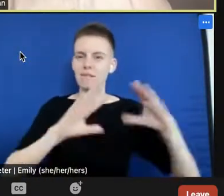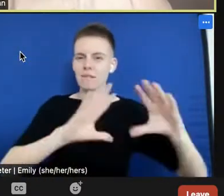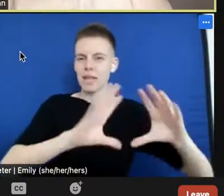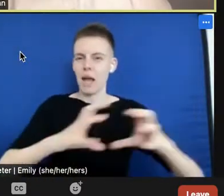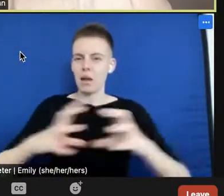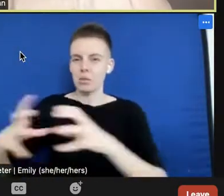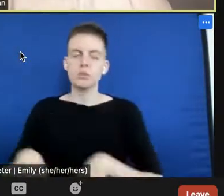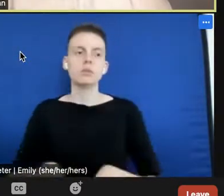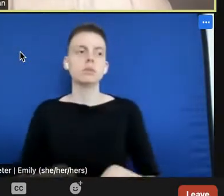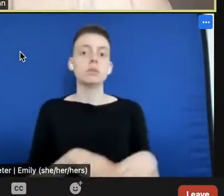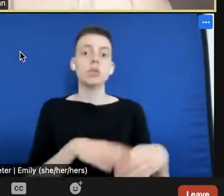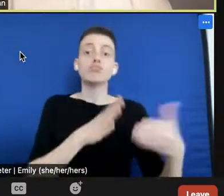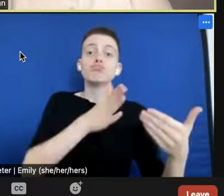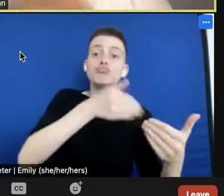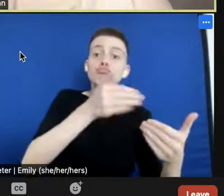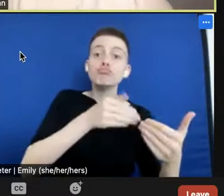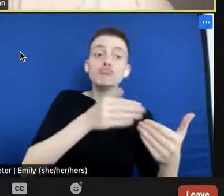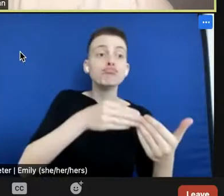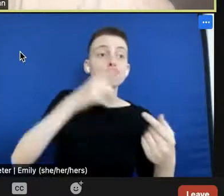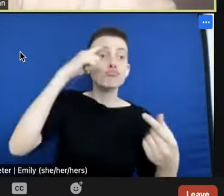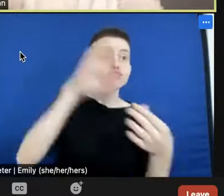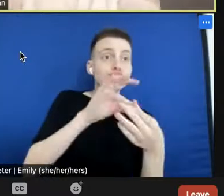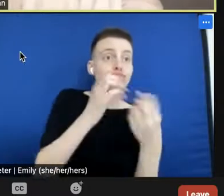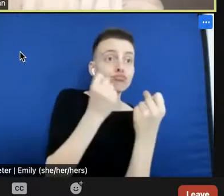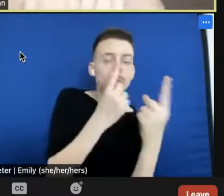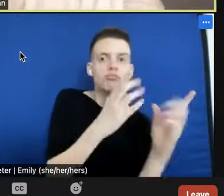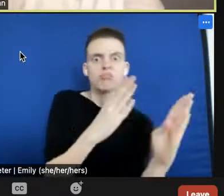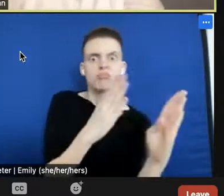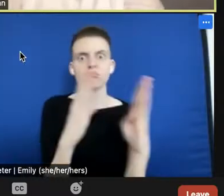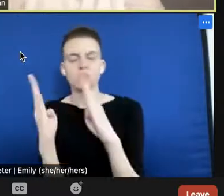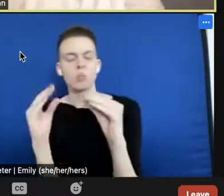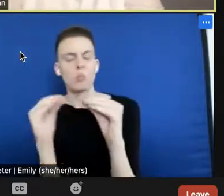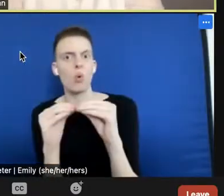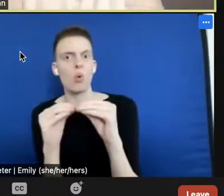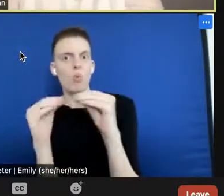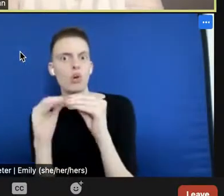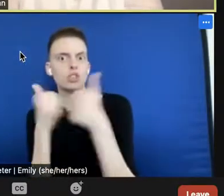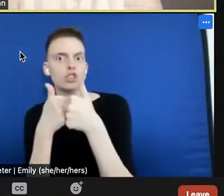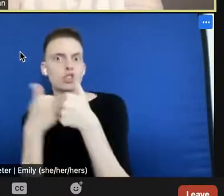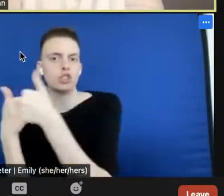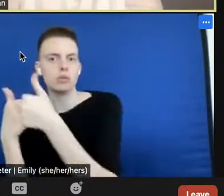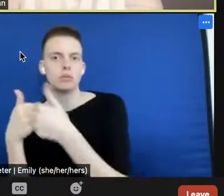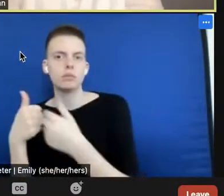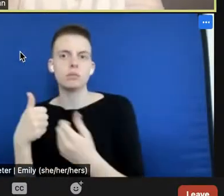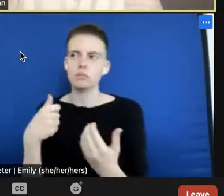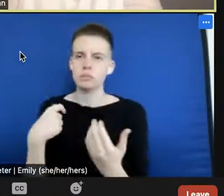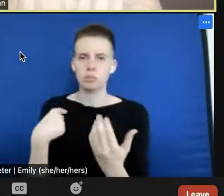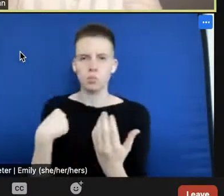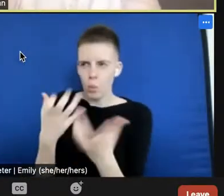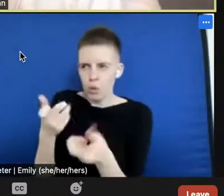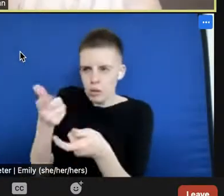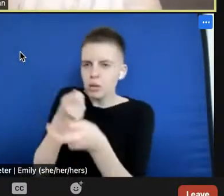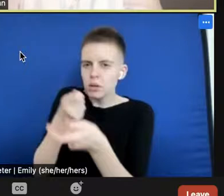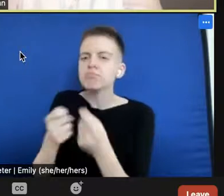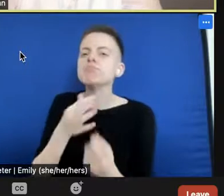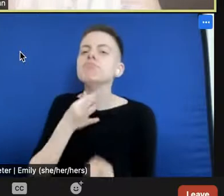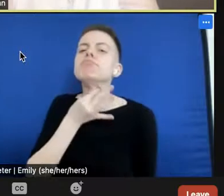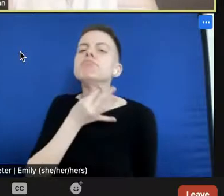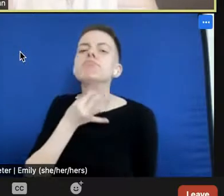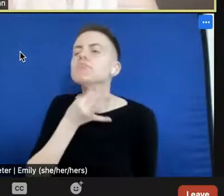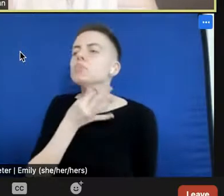challenging or the least challenging. And then we want to find out what the person sees. What do you think this is? Okay, so what do you think this